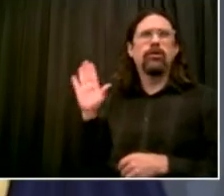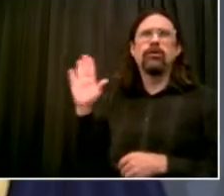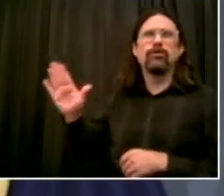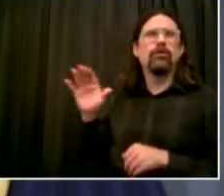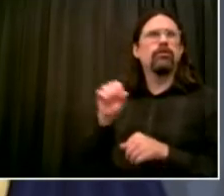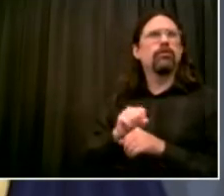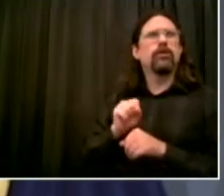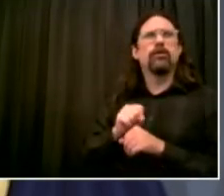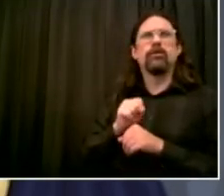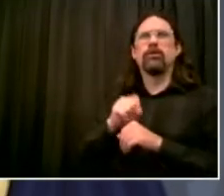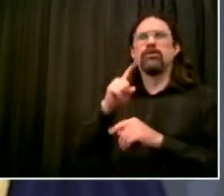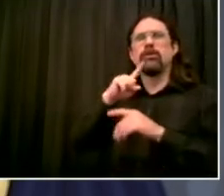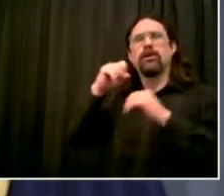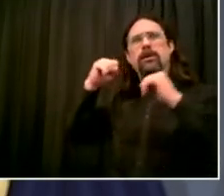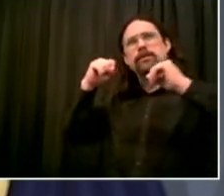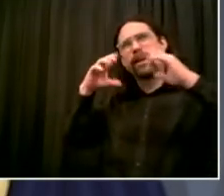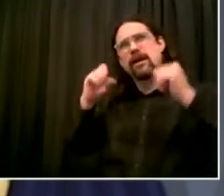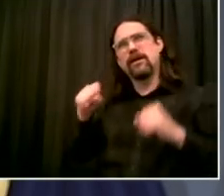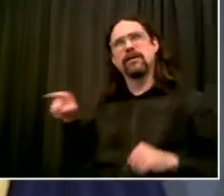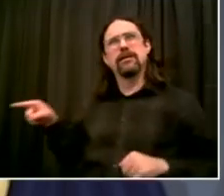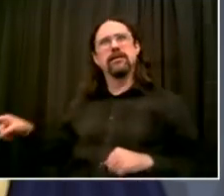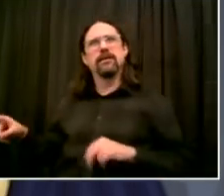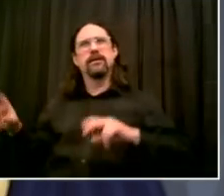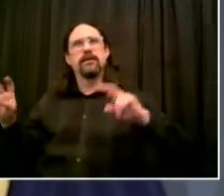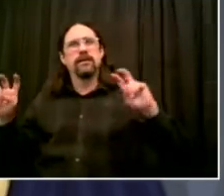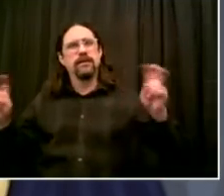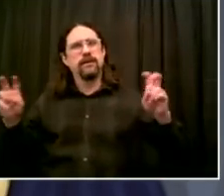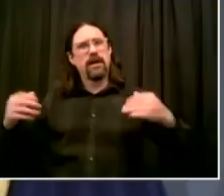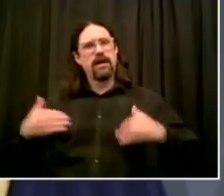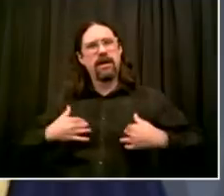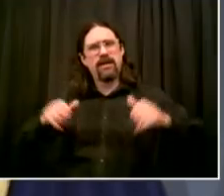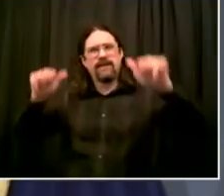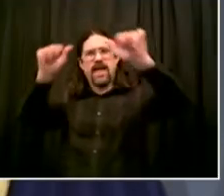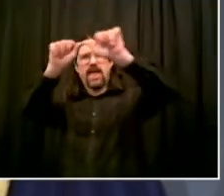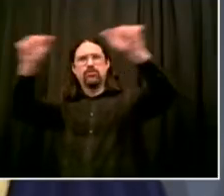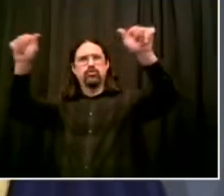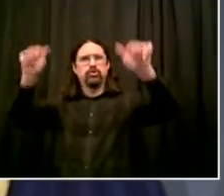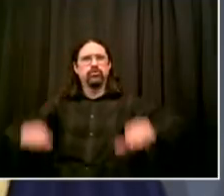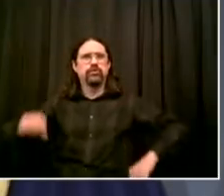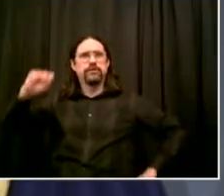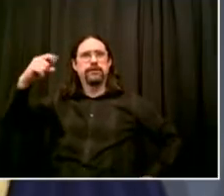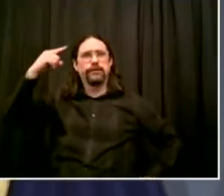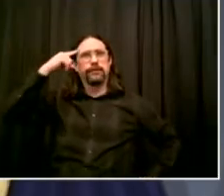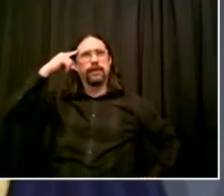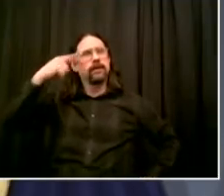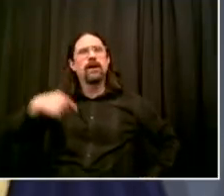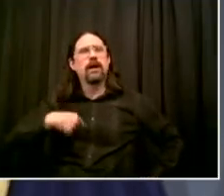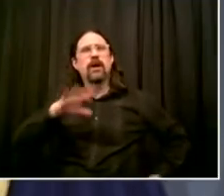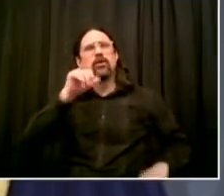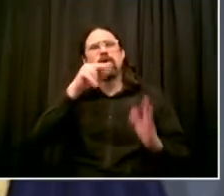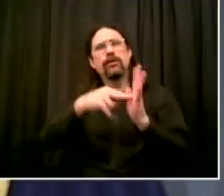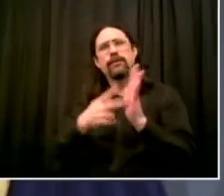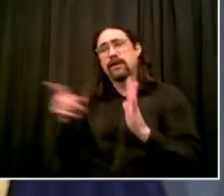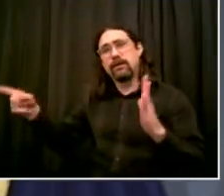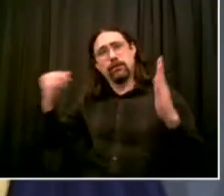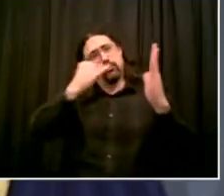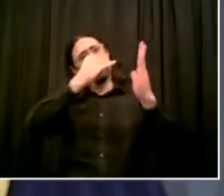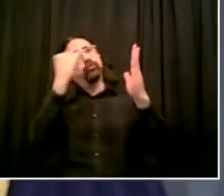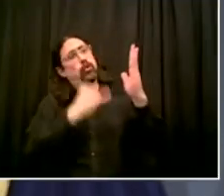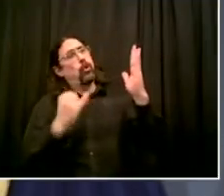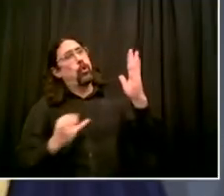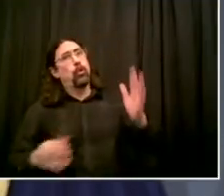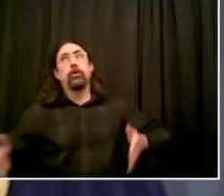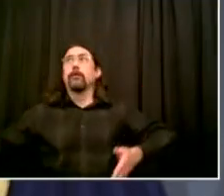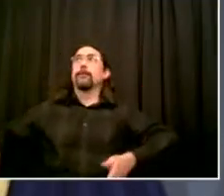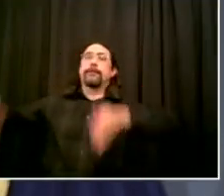build stone upon stone upon stone to create something new that will actually serve the community. And that's the work she's done all